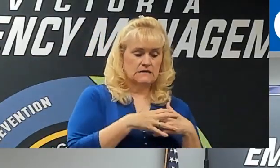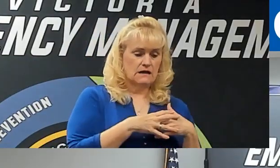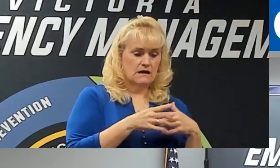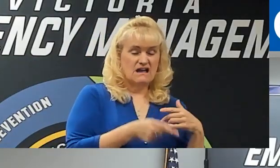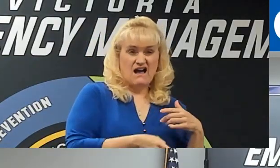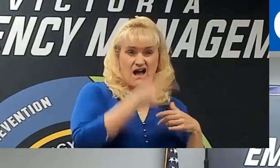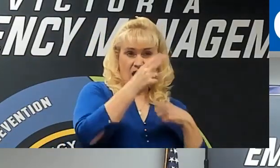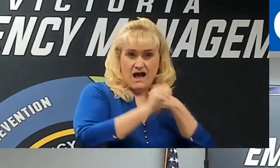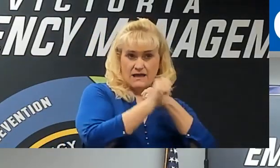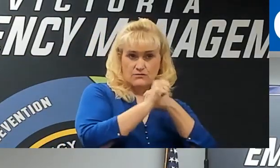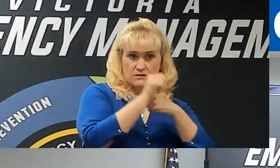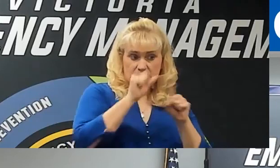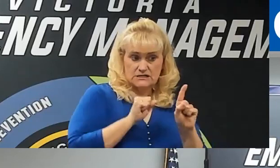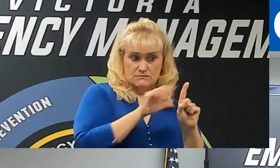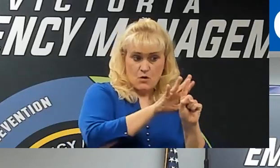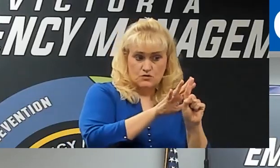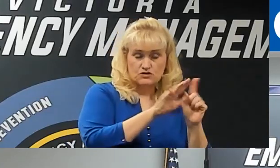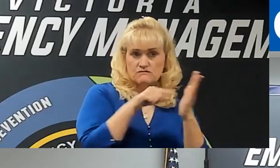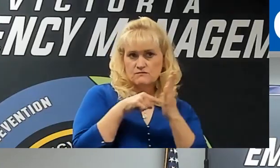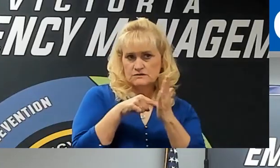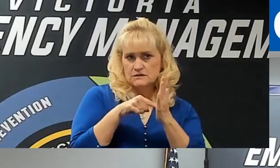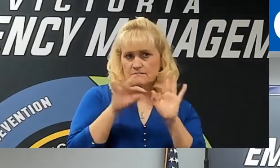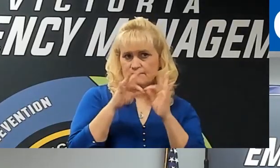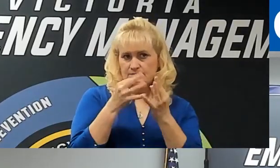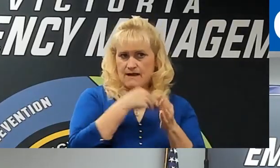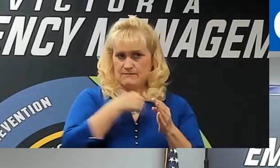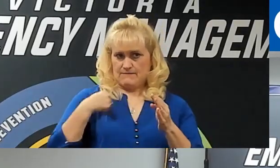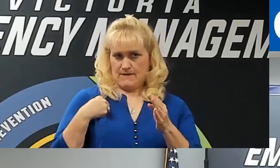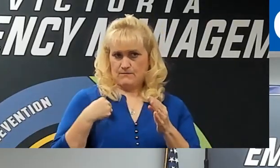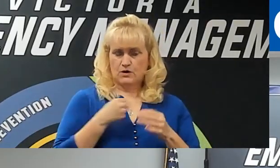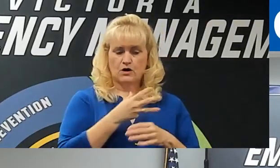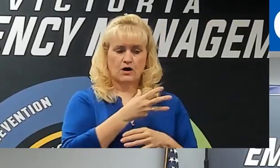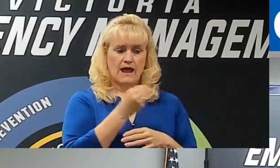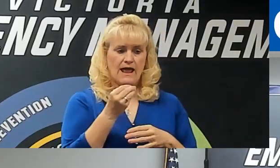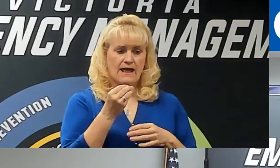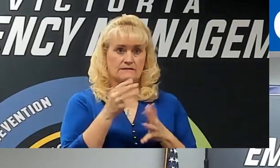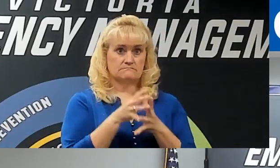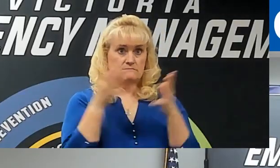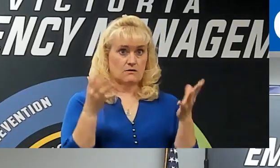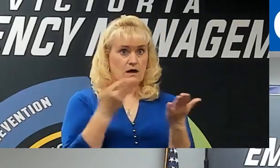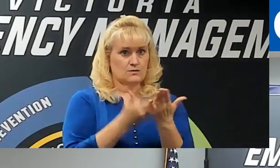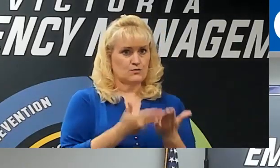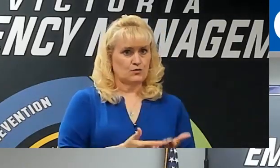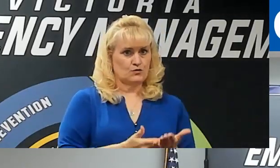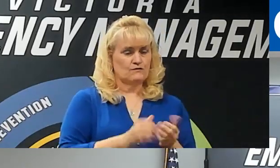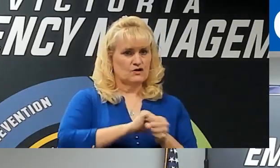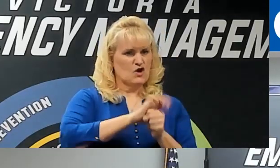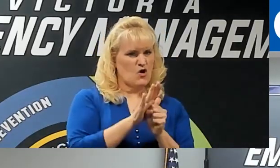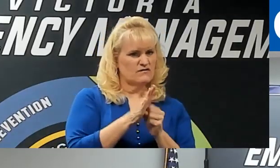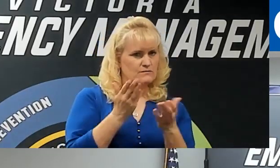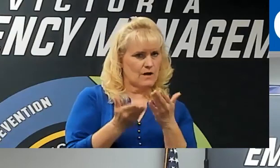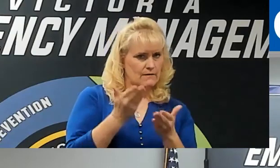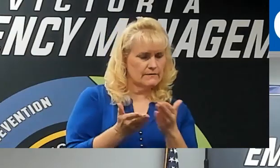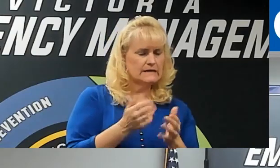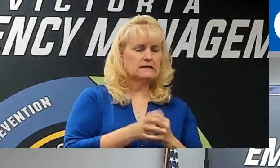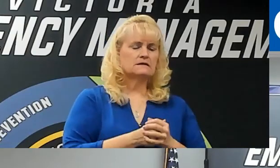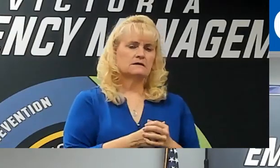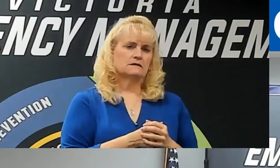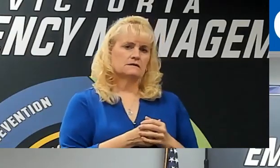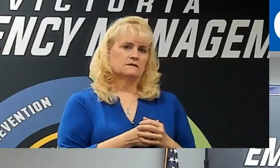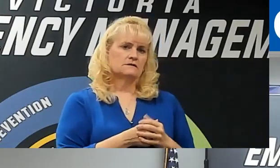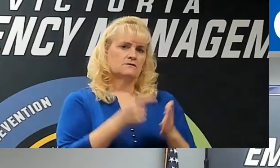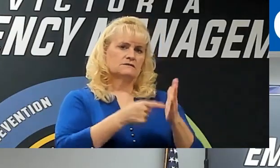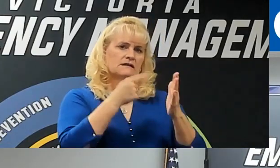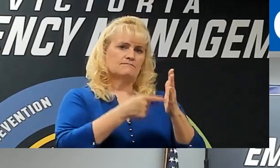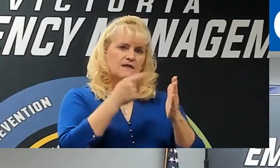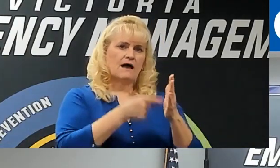high-risk exposure, such as a family member, and significant evidence of a COVID infection. So a lot of times, some of those